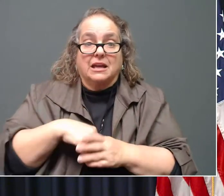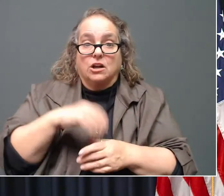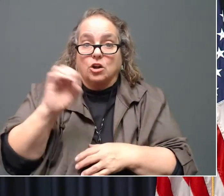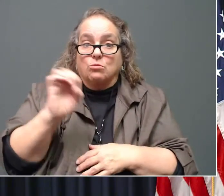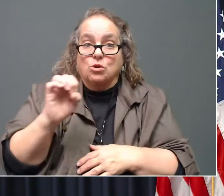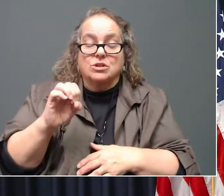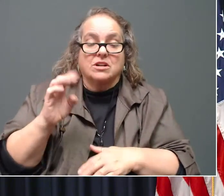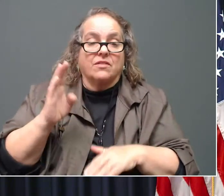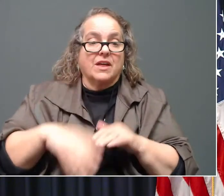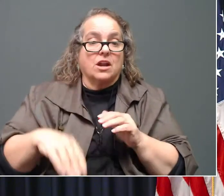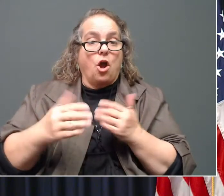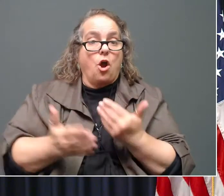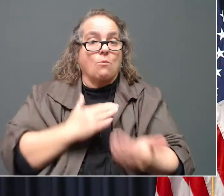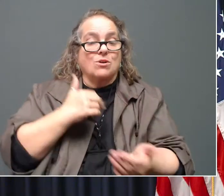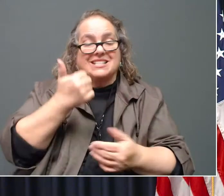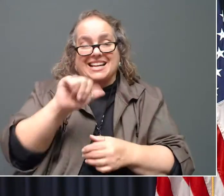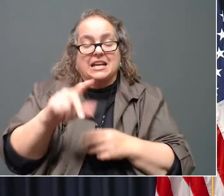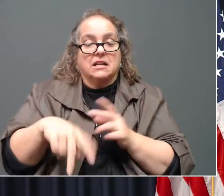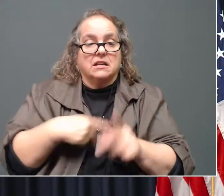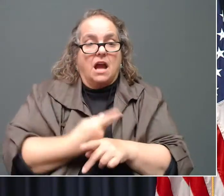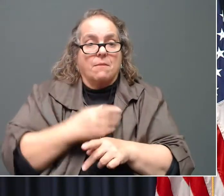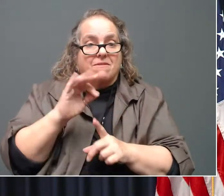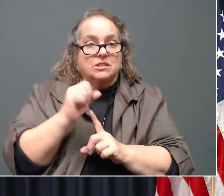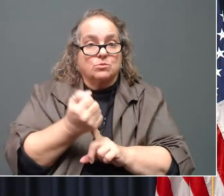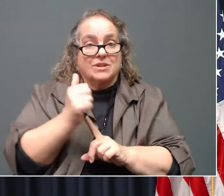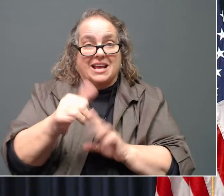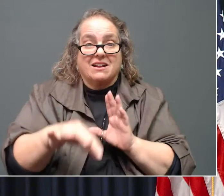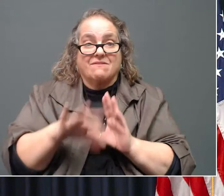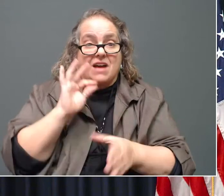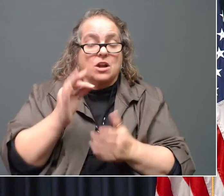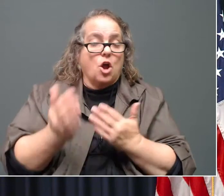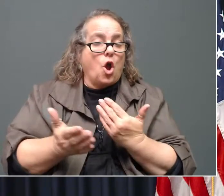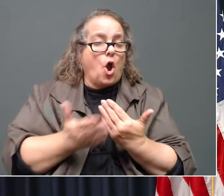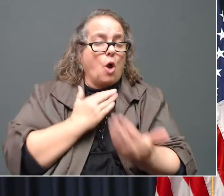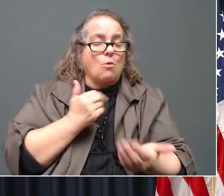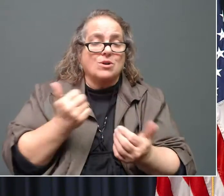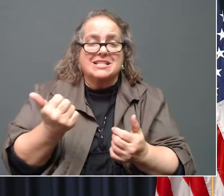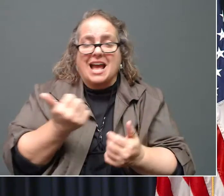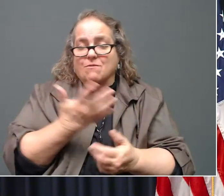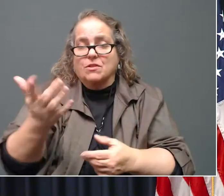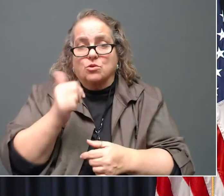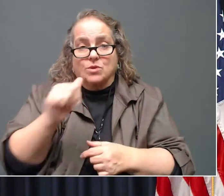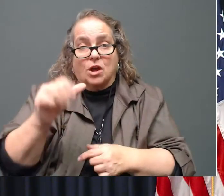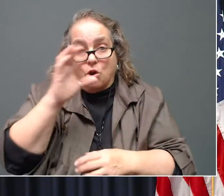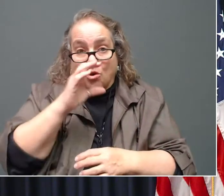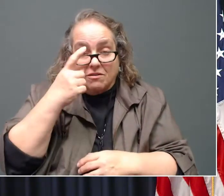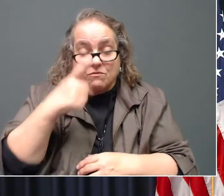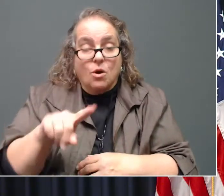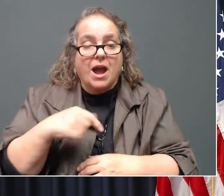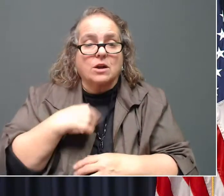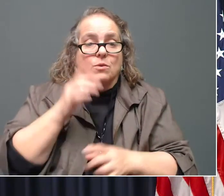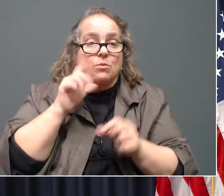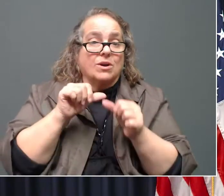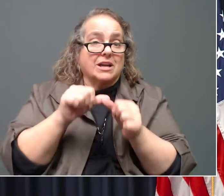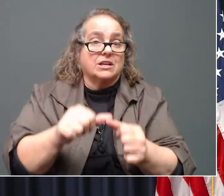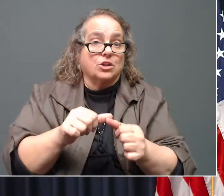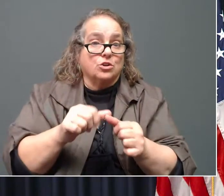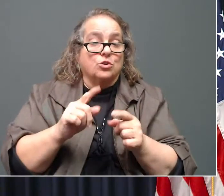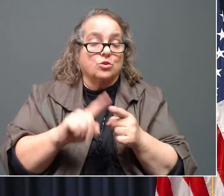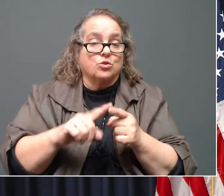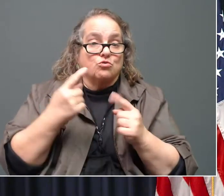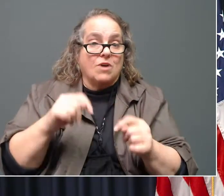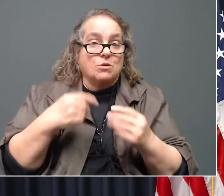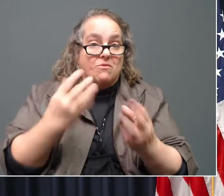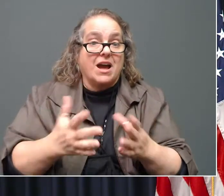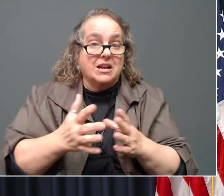of situation. You can find just about anything you are looking for there, and we will continue to endeavor to provide as much